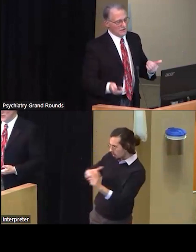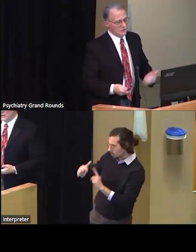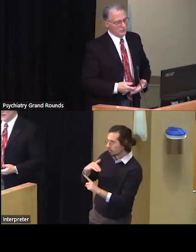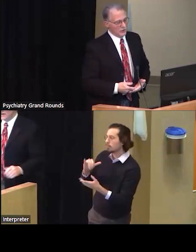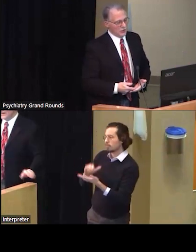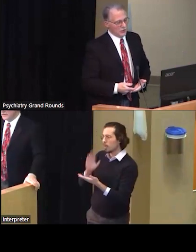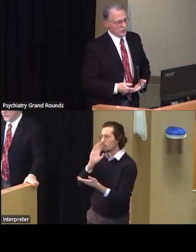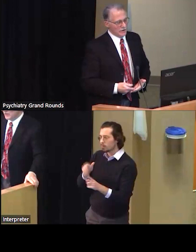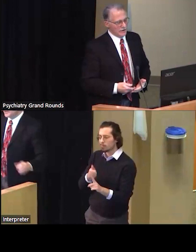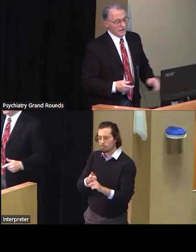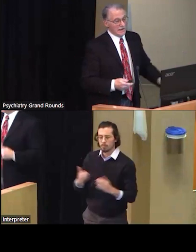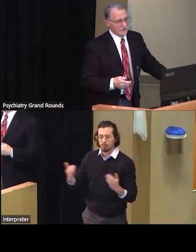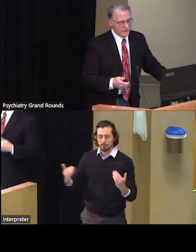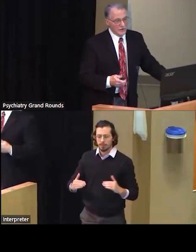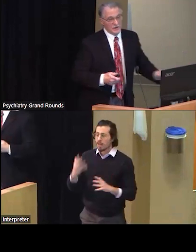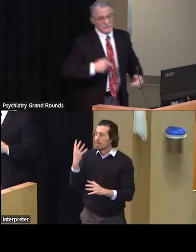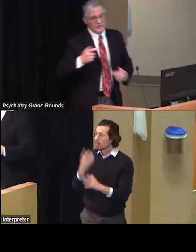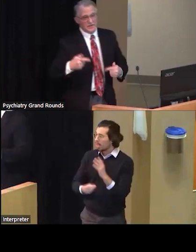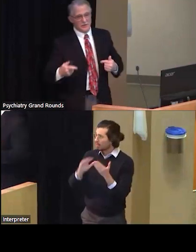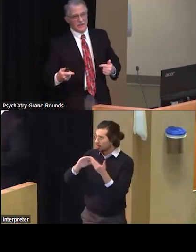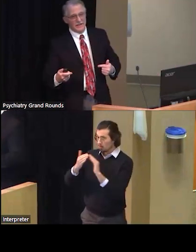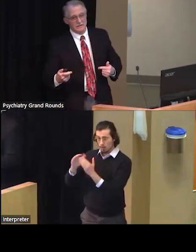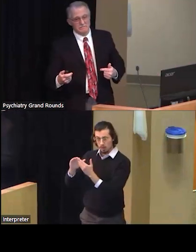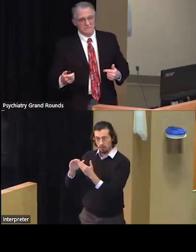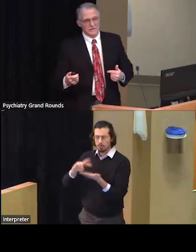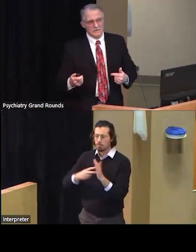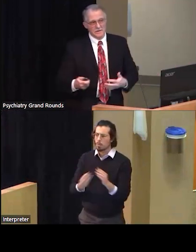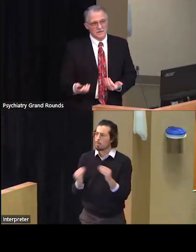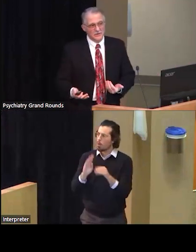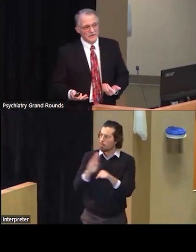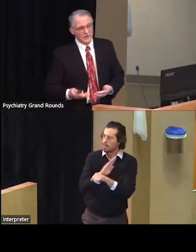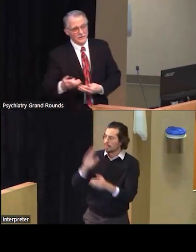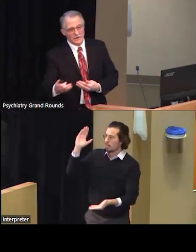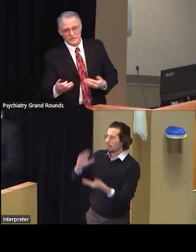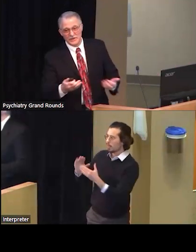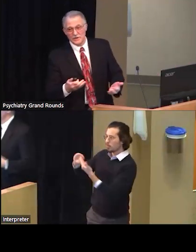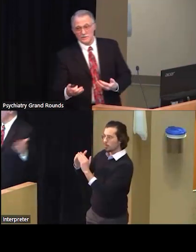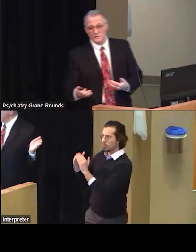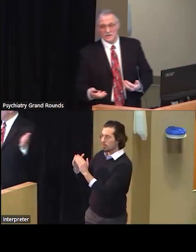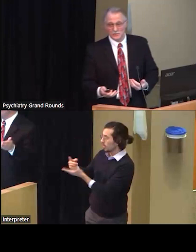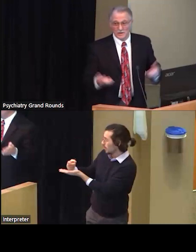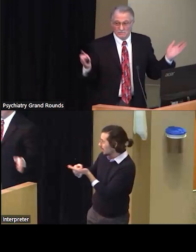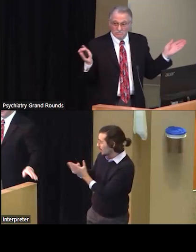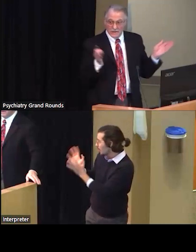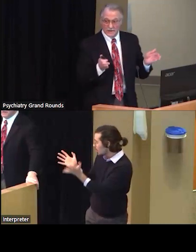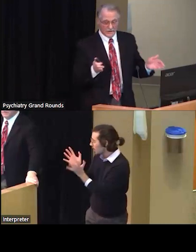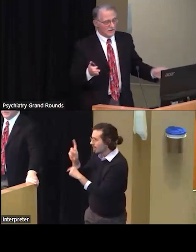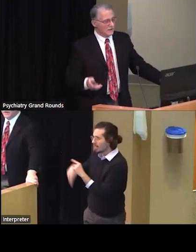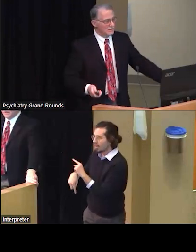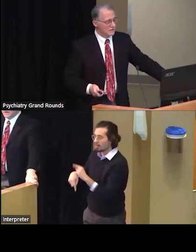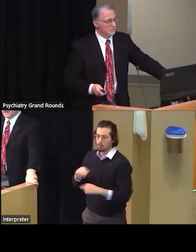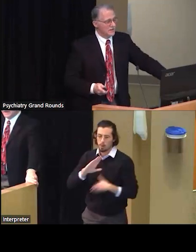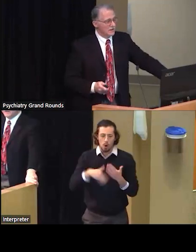balance between effort and reward. Lack of community. The busier we are, the less community. We don't talk to each other as much. We're all in